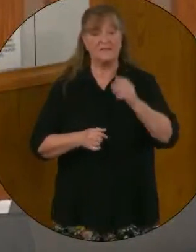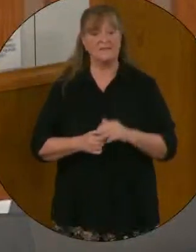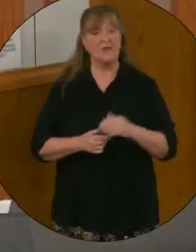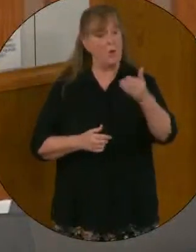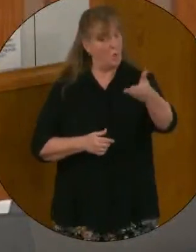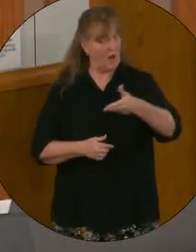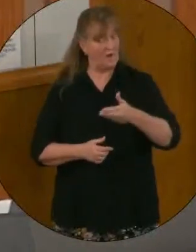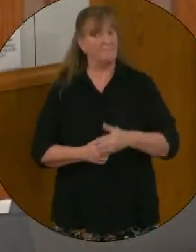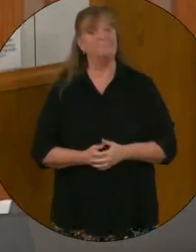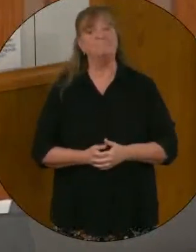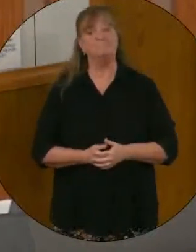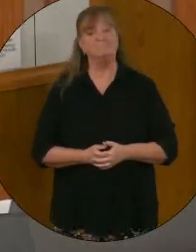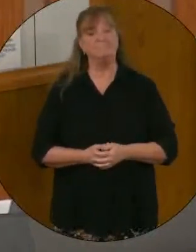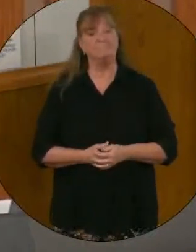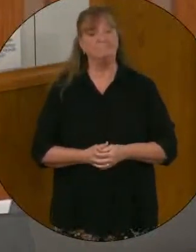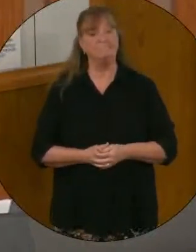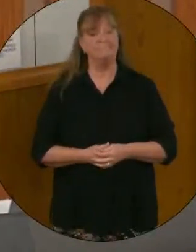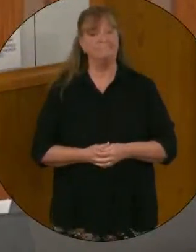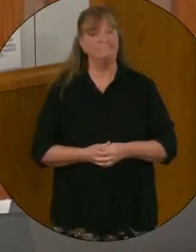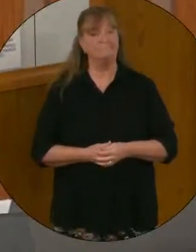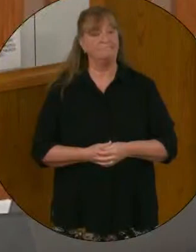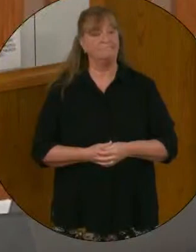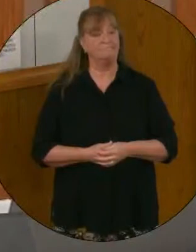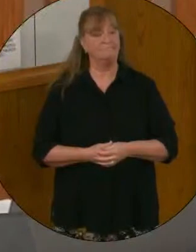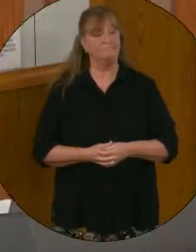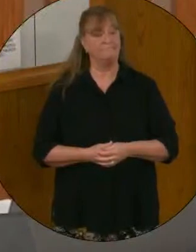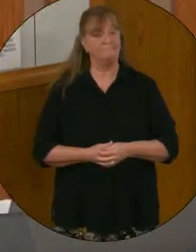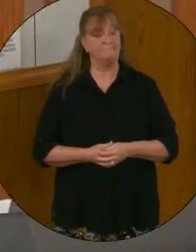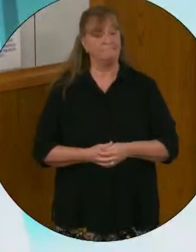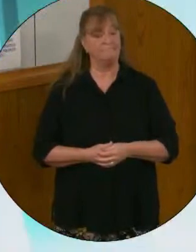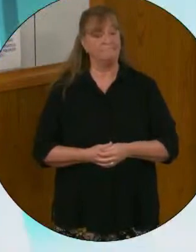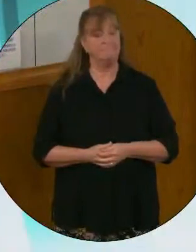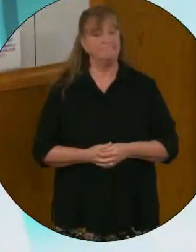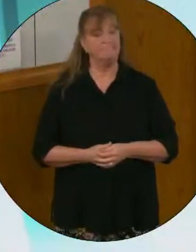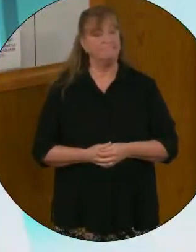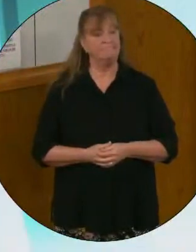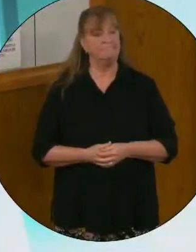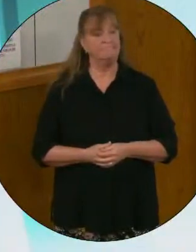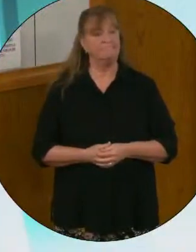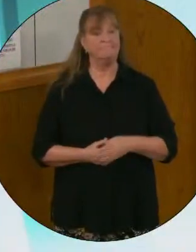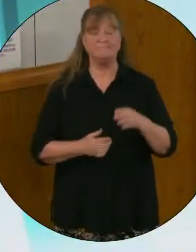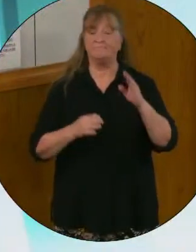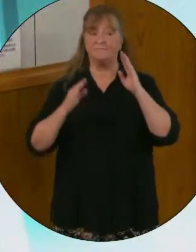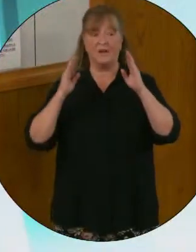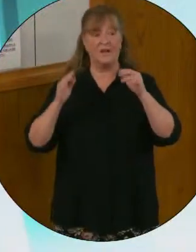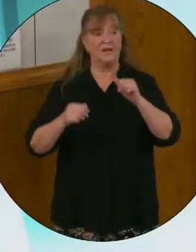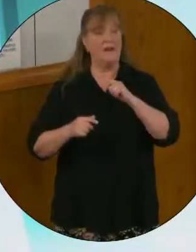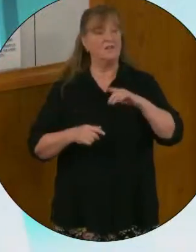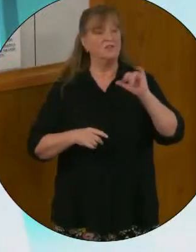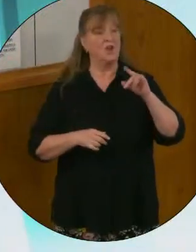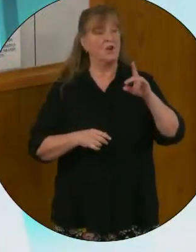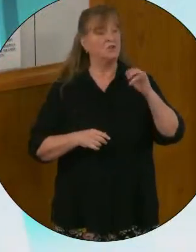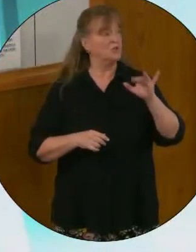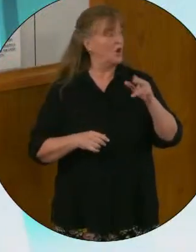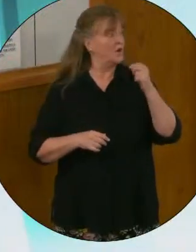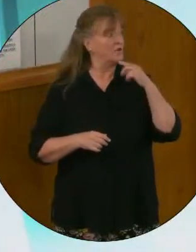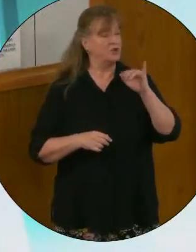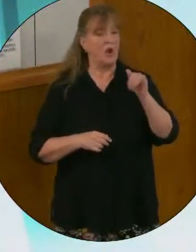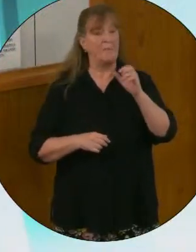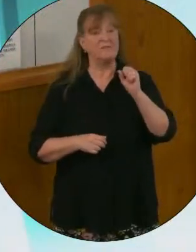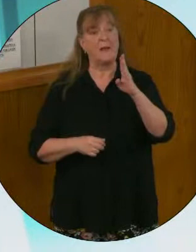welcome. You can bring that closer to you. Hello, ladies of the board, Dr. Jara, James Bayless for the